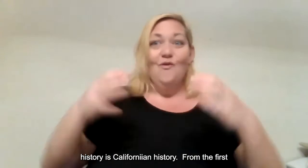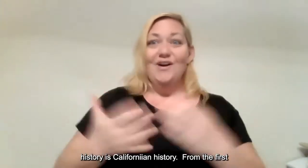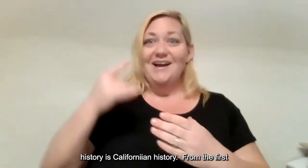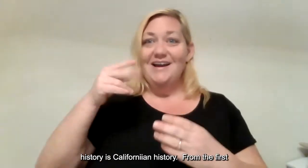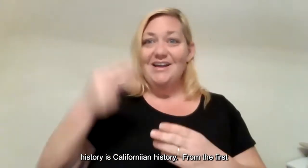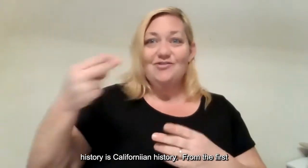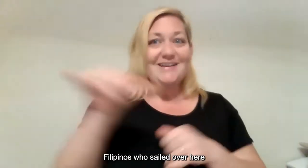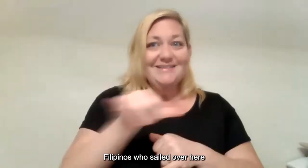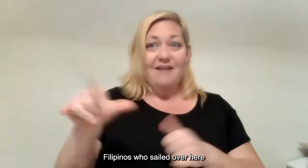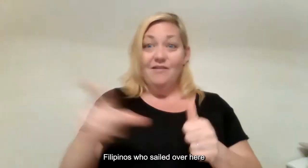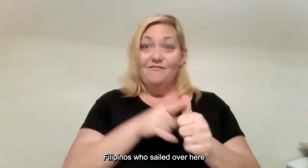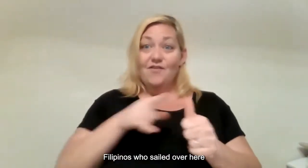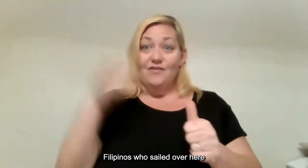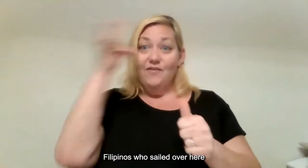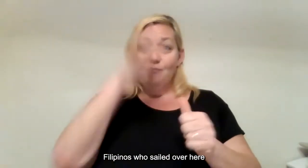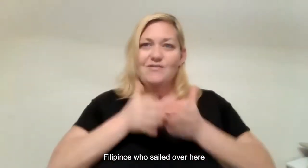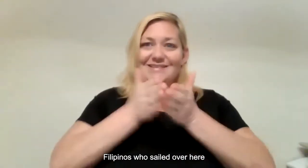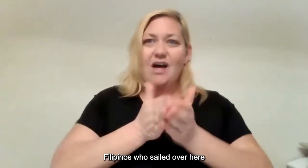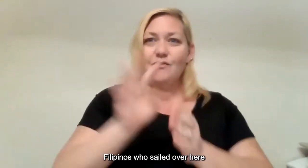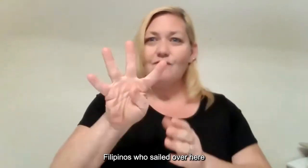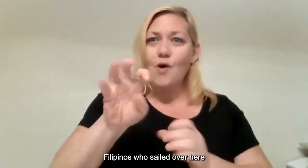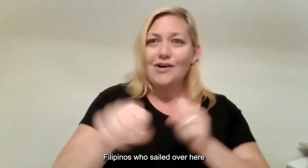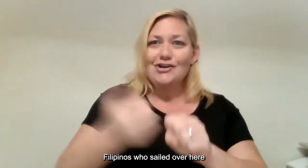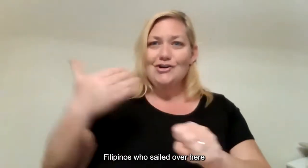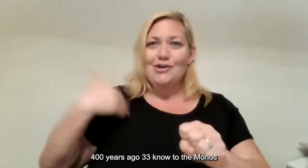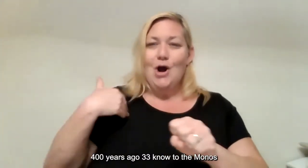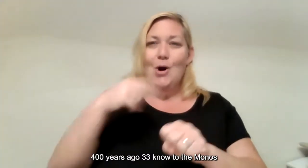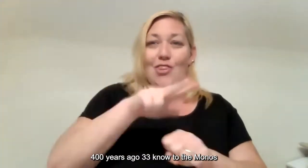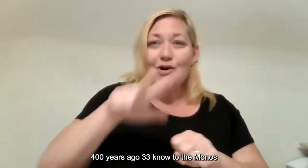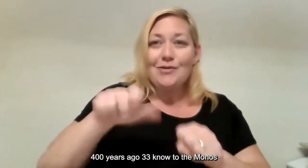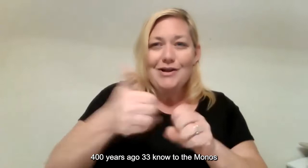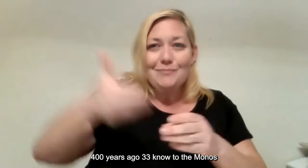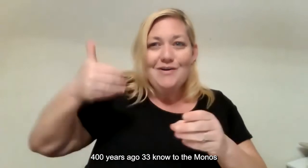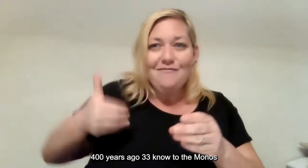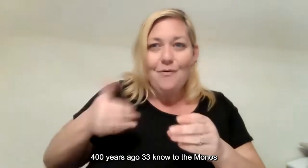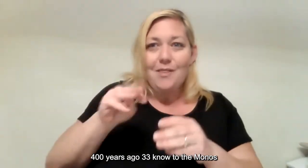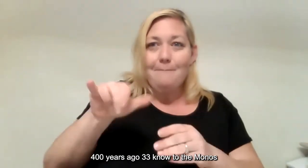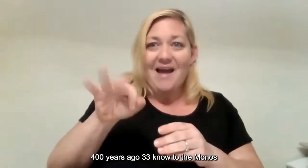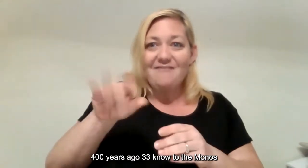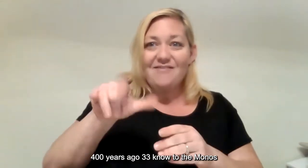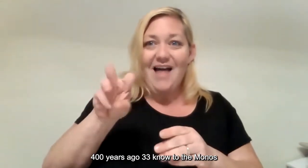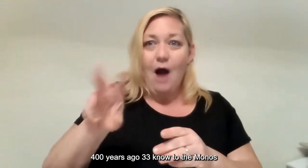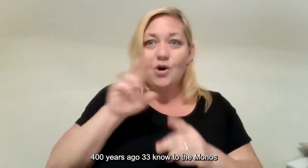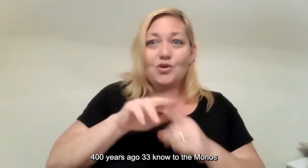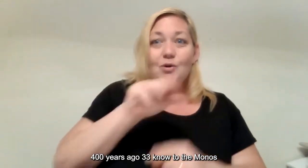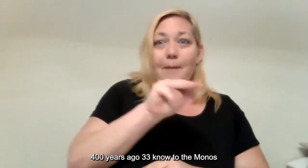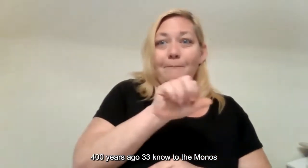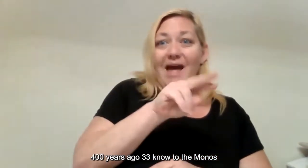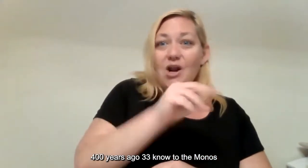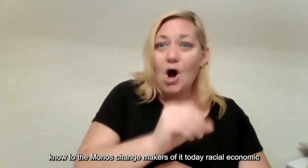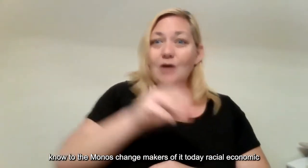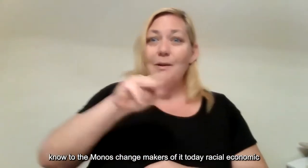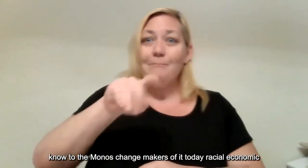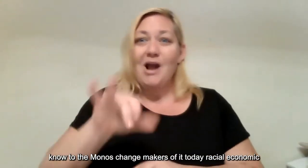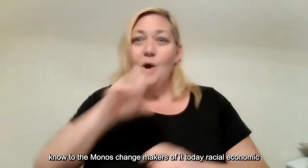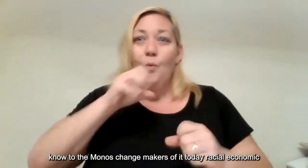the first Filipinos who sailed here over 400 years ago, 33 years before the Mayflower, to the Manongs and Manangs who led the farm